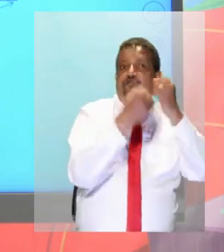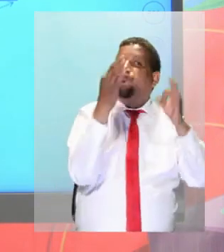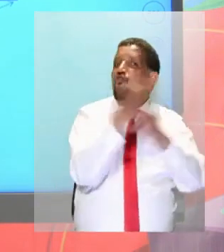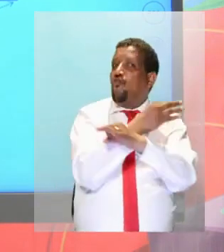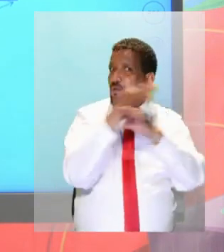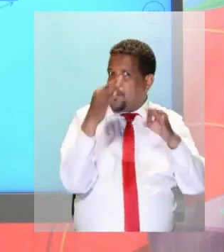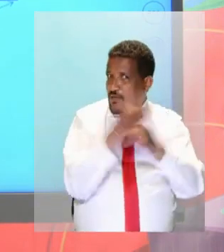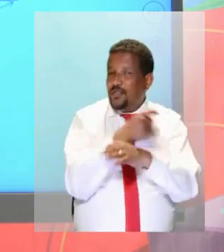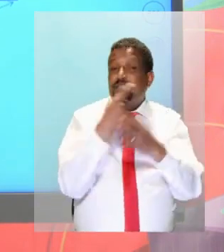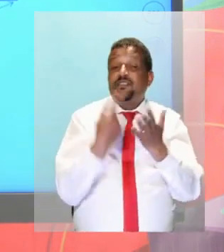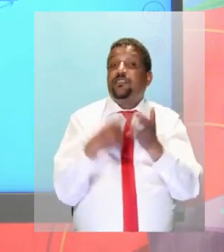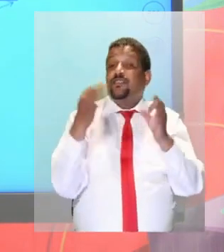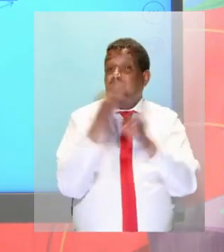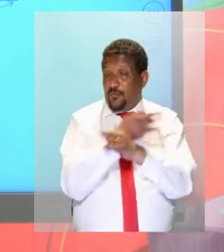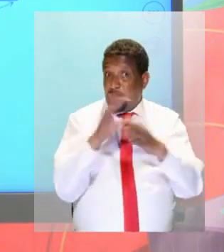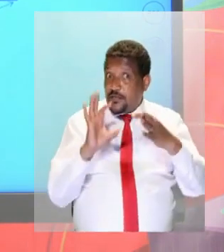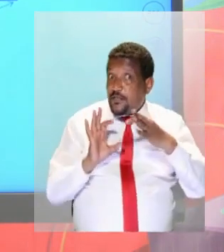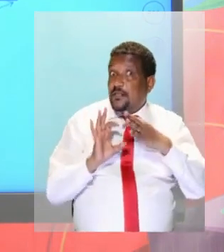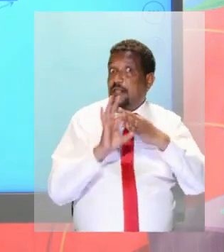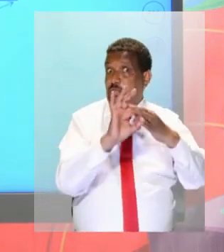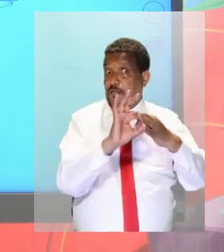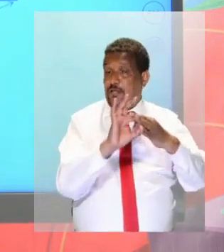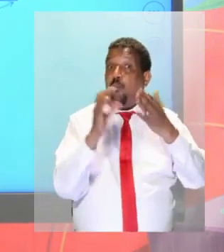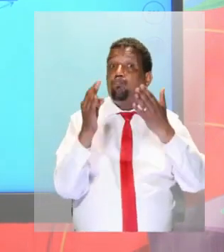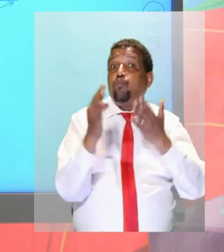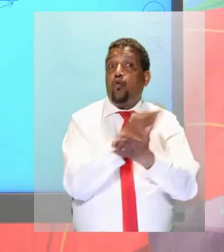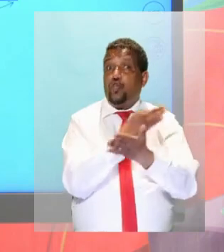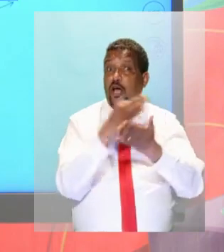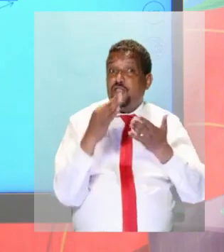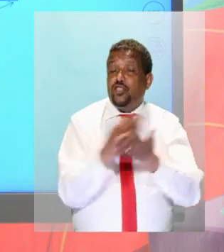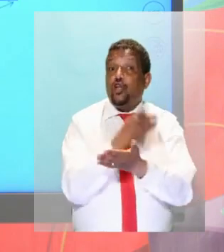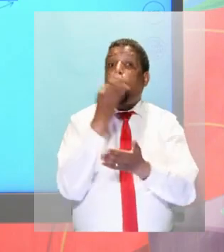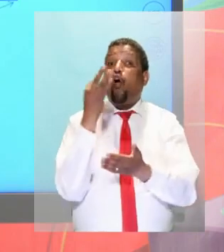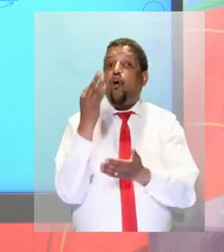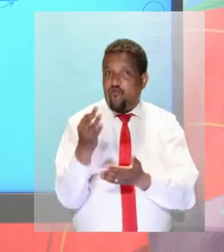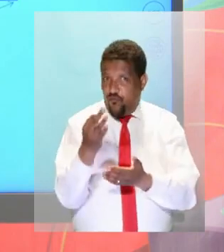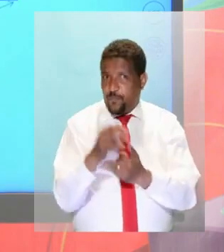for those firms that are engaged in production of